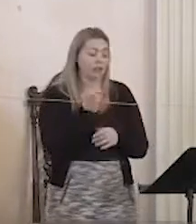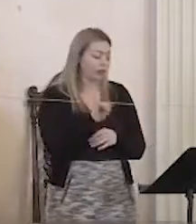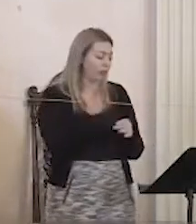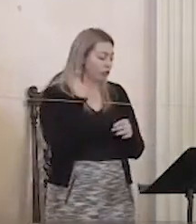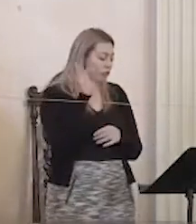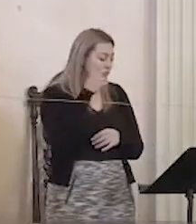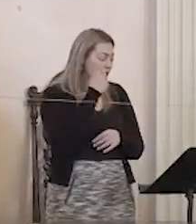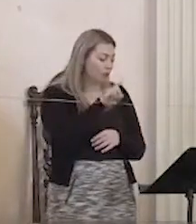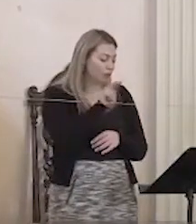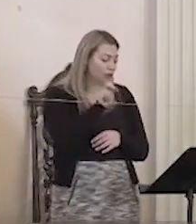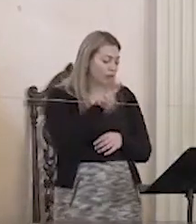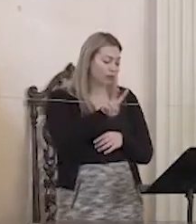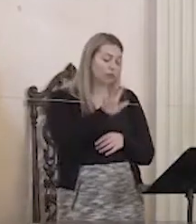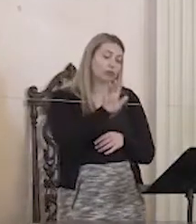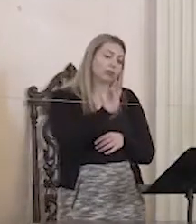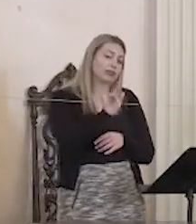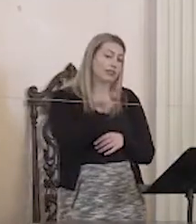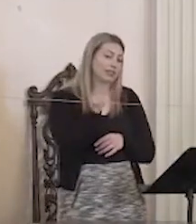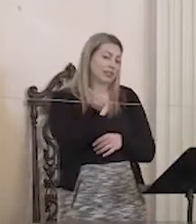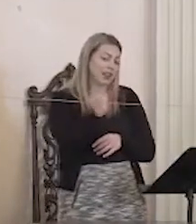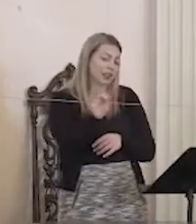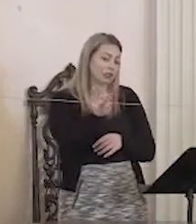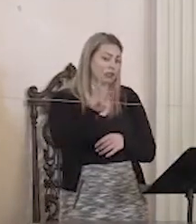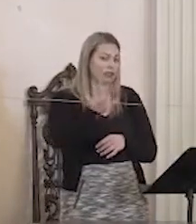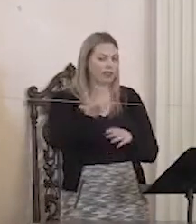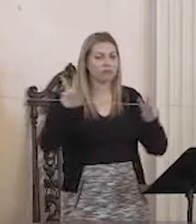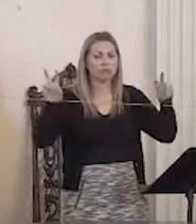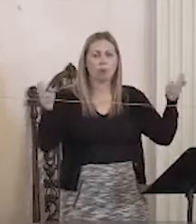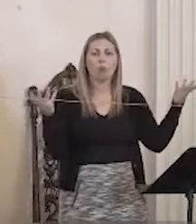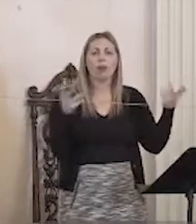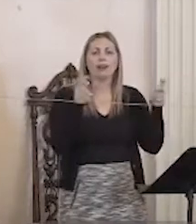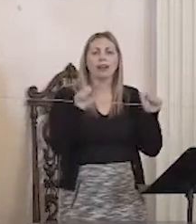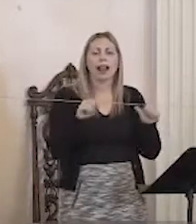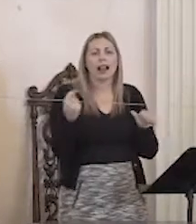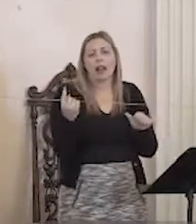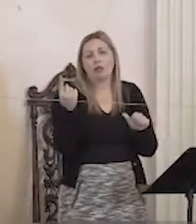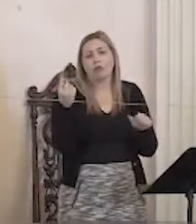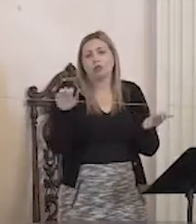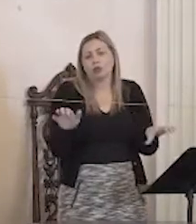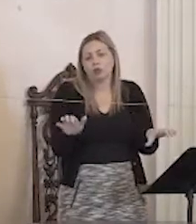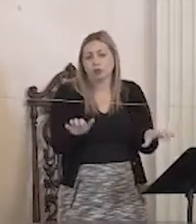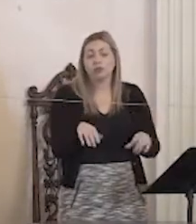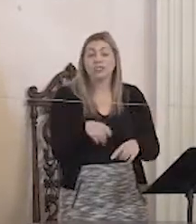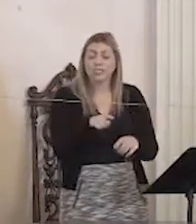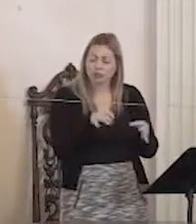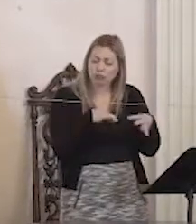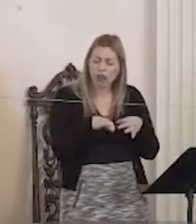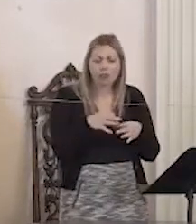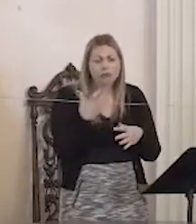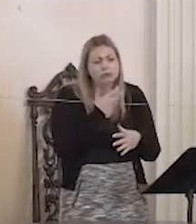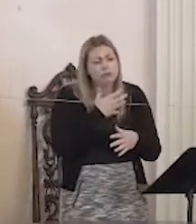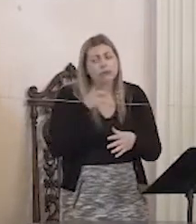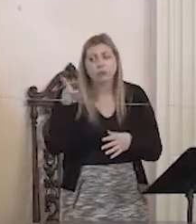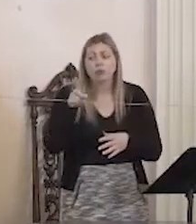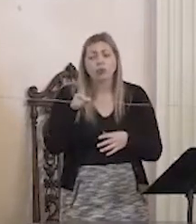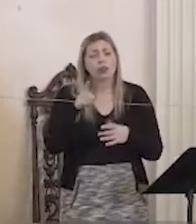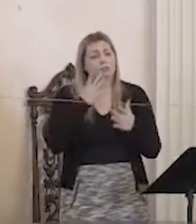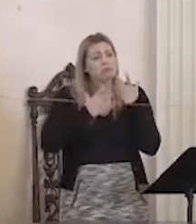25th, 1945, What Can Anyone Do? He describes the desperate shortage of food